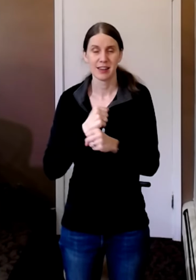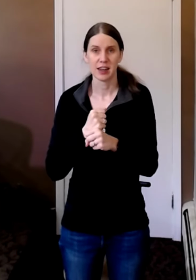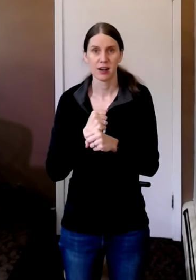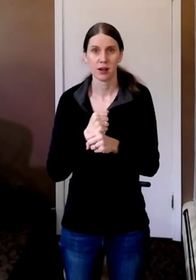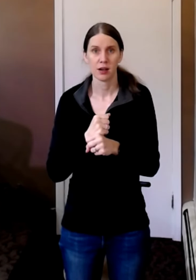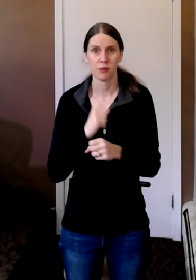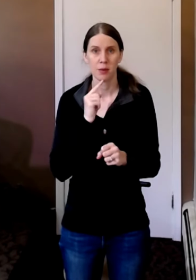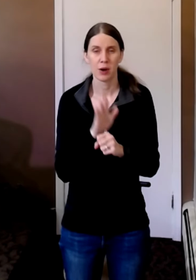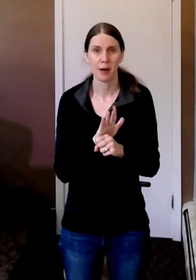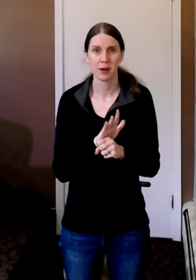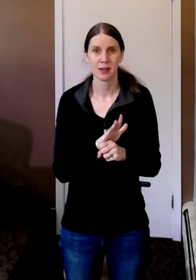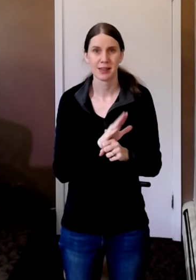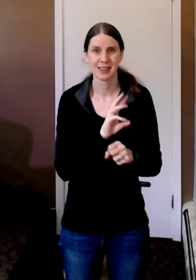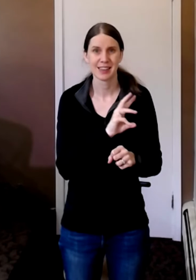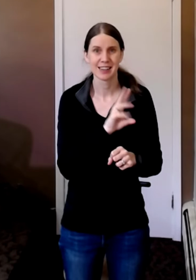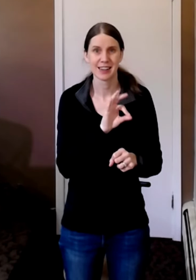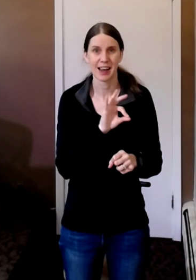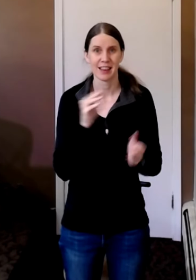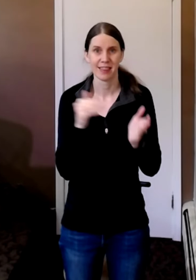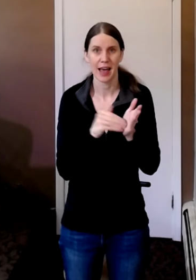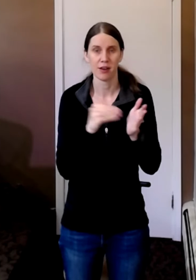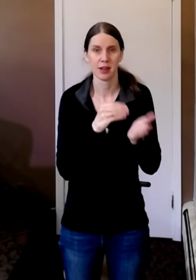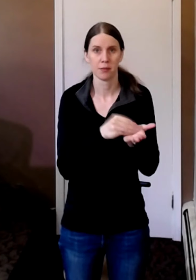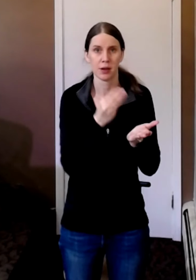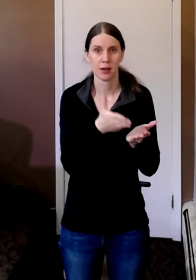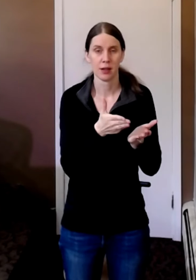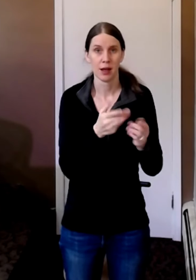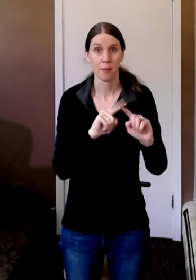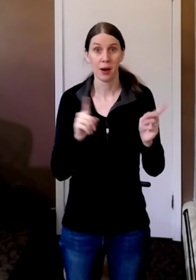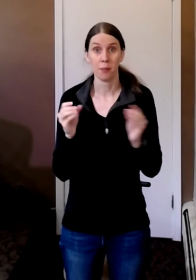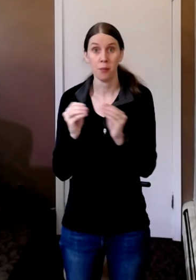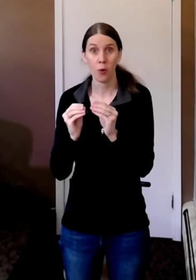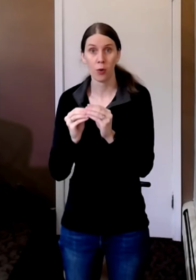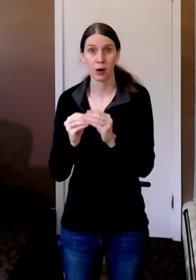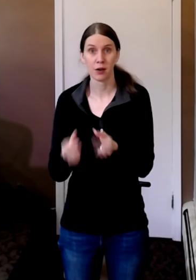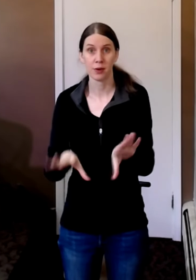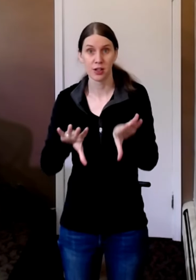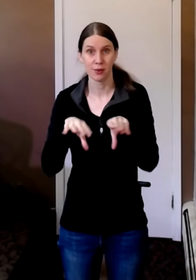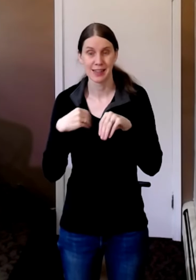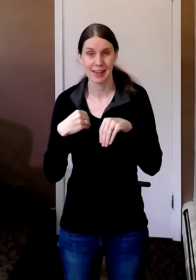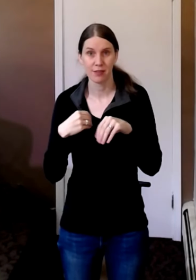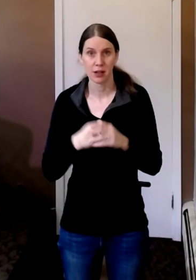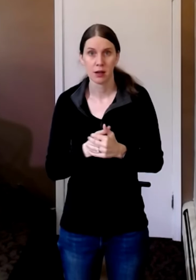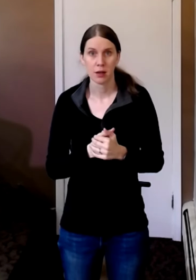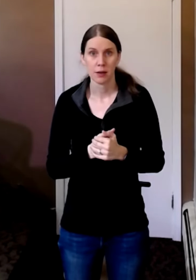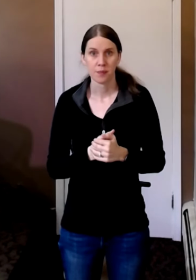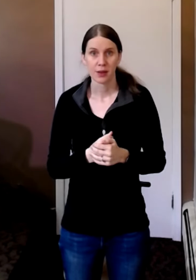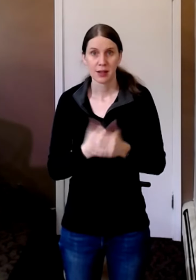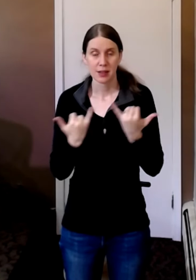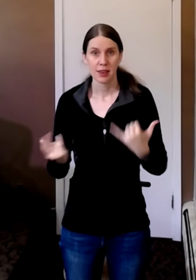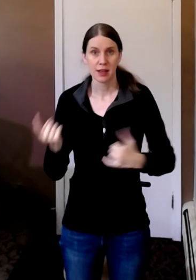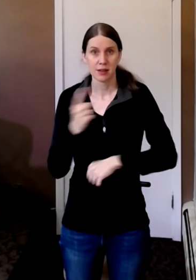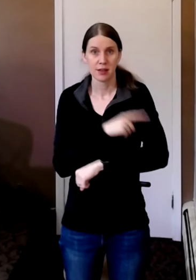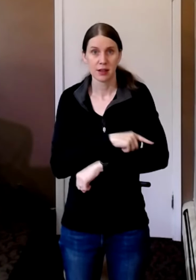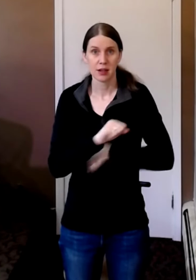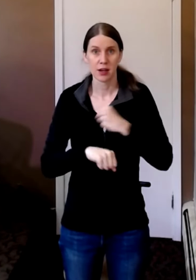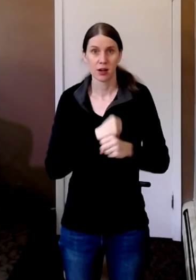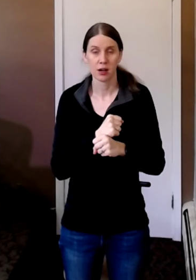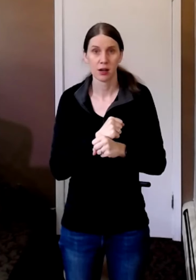around 69,000 and about 70 plus thousand came in. And this year our faith promise is